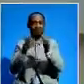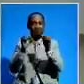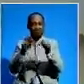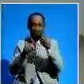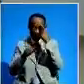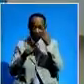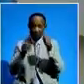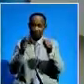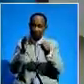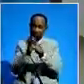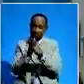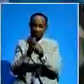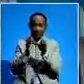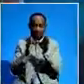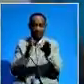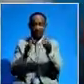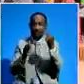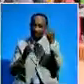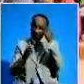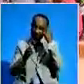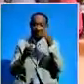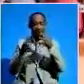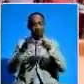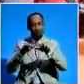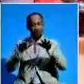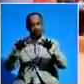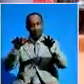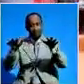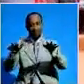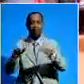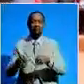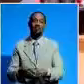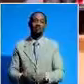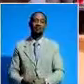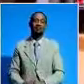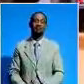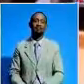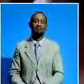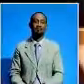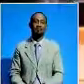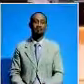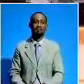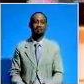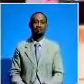both the public and private sectors to flourish. Justin Akakulubelwa,